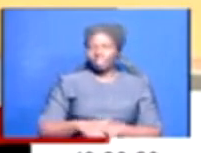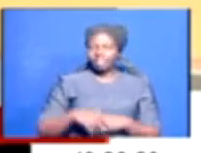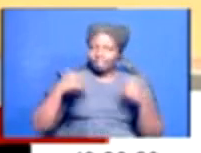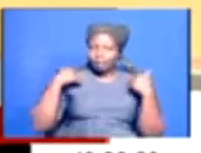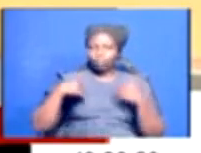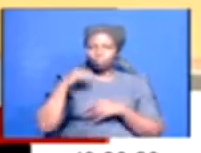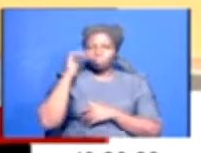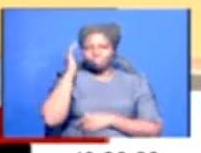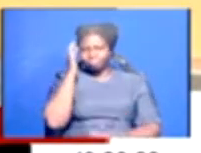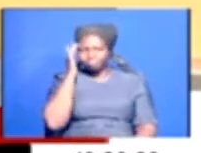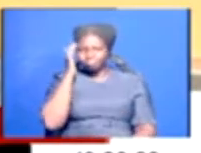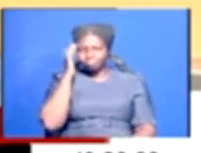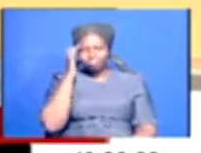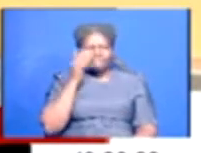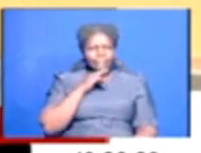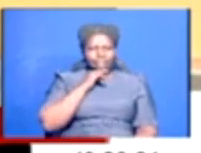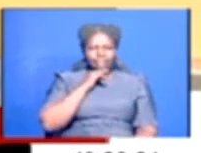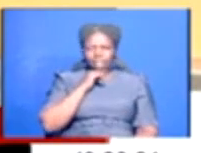do?